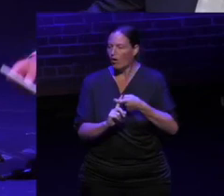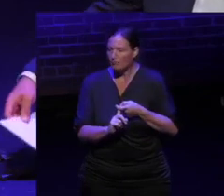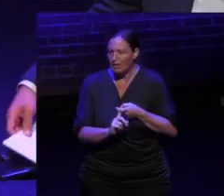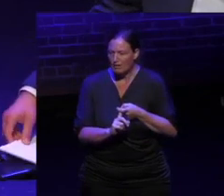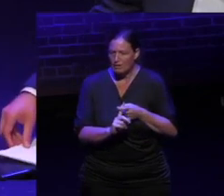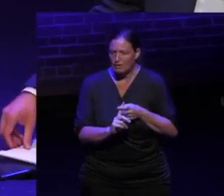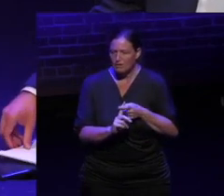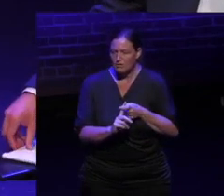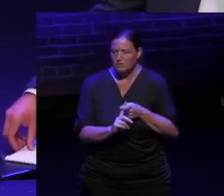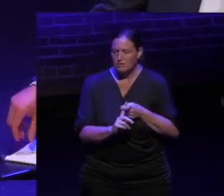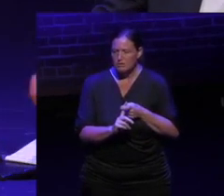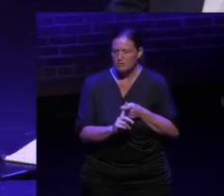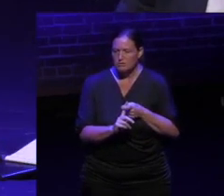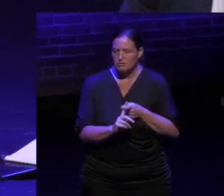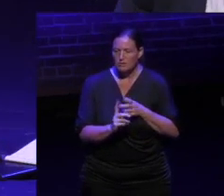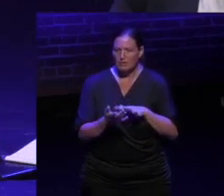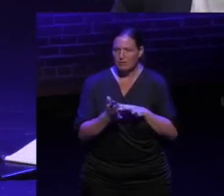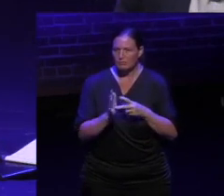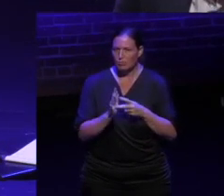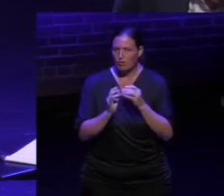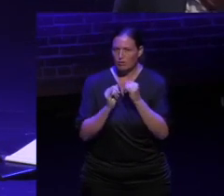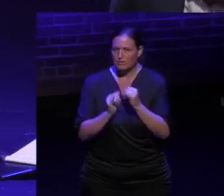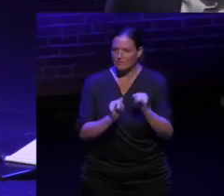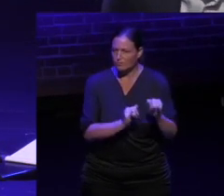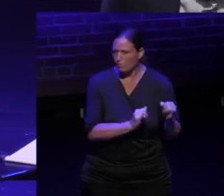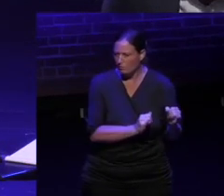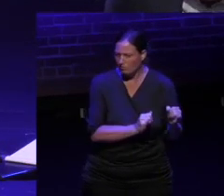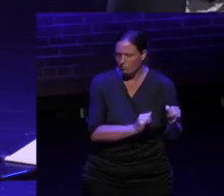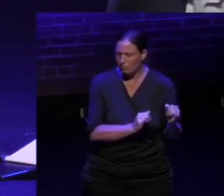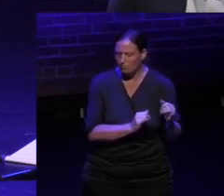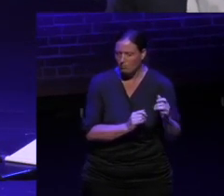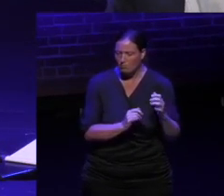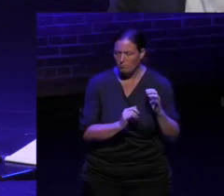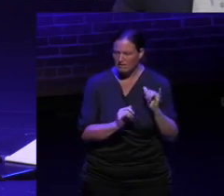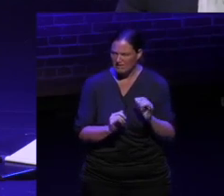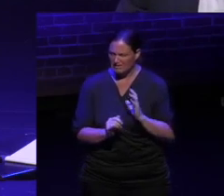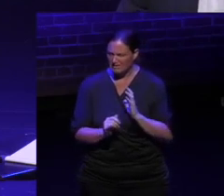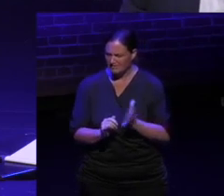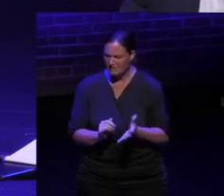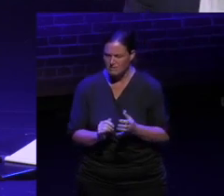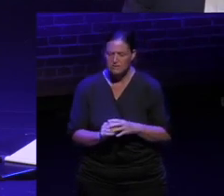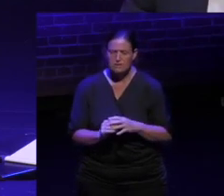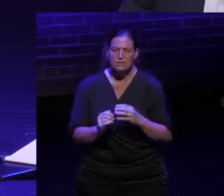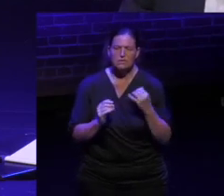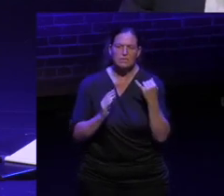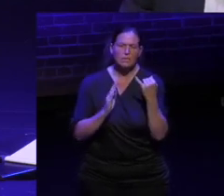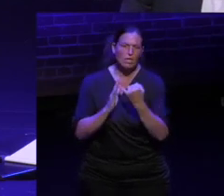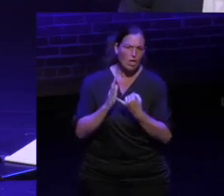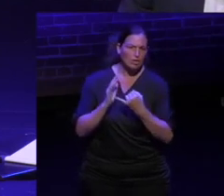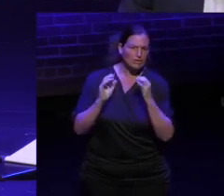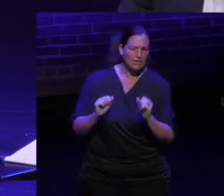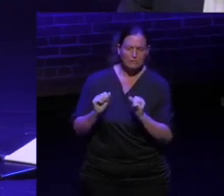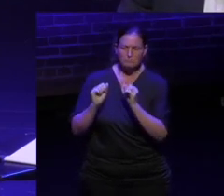to is the individual. And that is all well and good. Art is left to